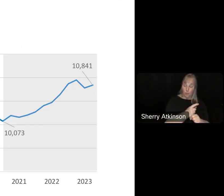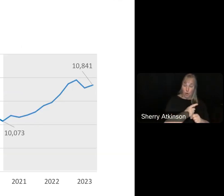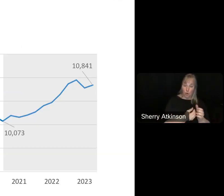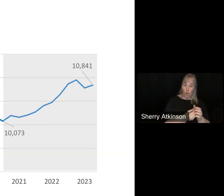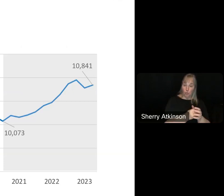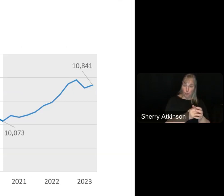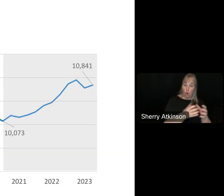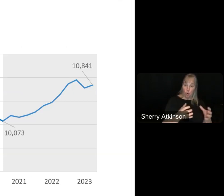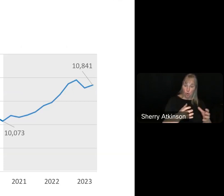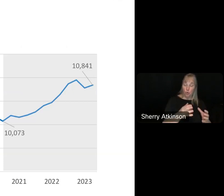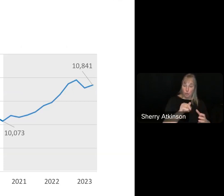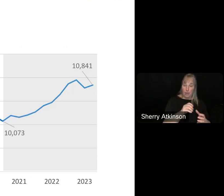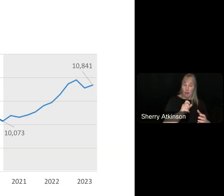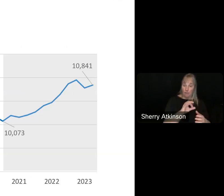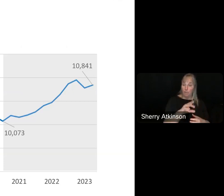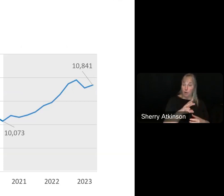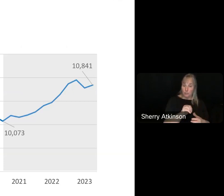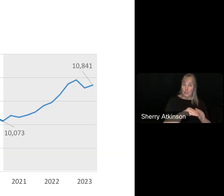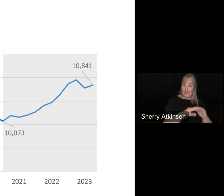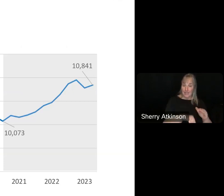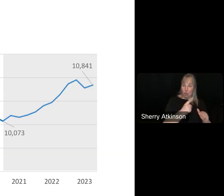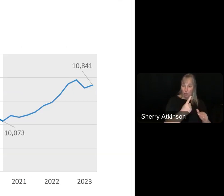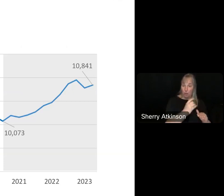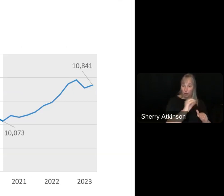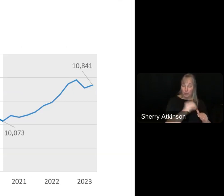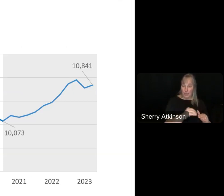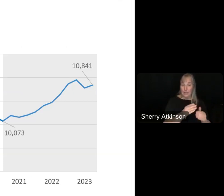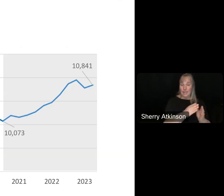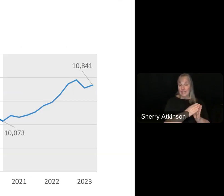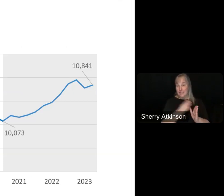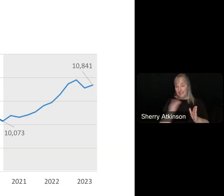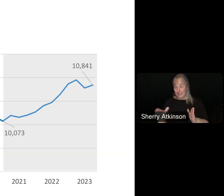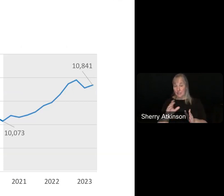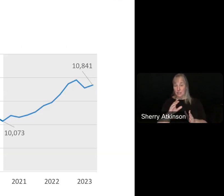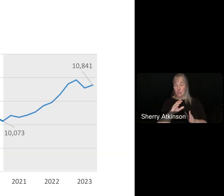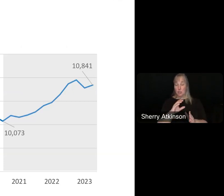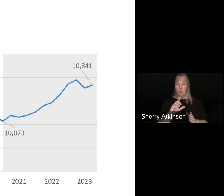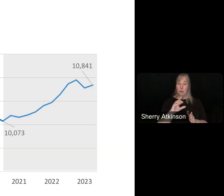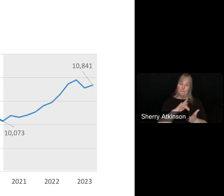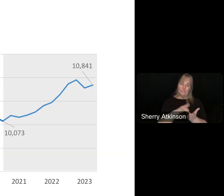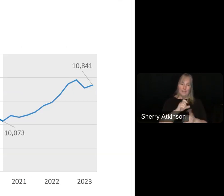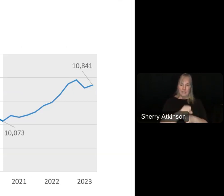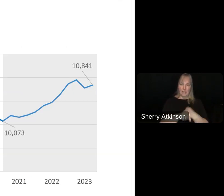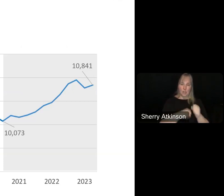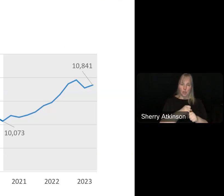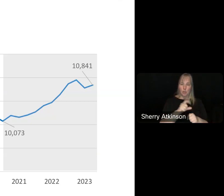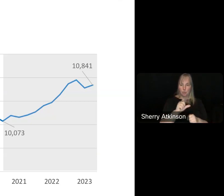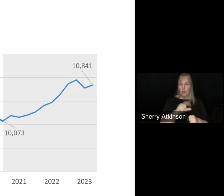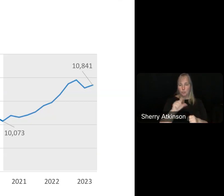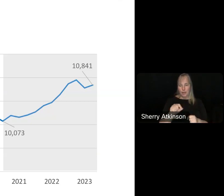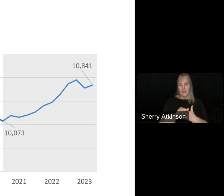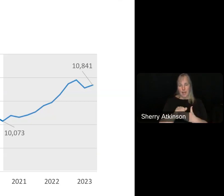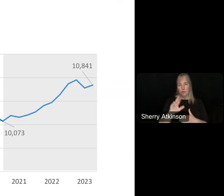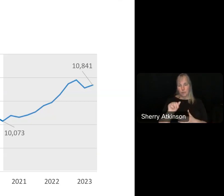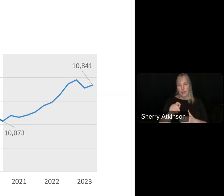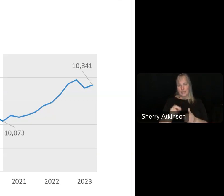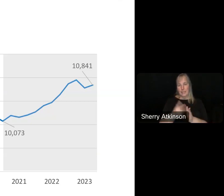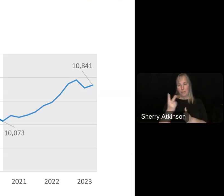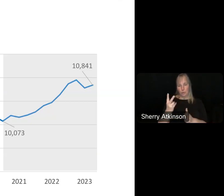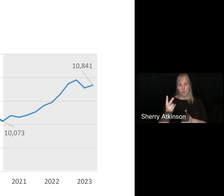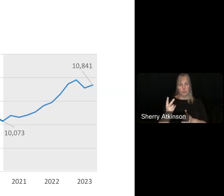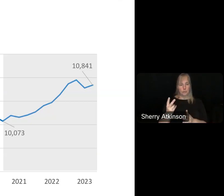than 1%. And since mid-year 2020, that rate has doubled to 2.5%. So we know that some people, we talk about some